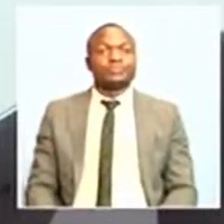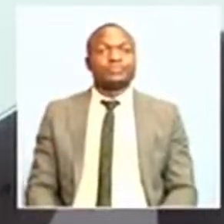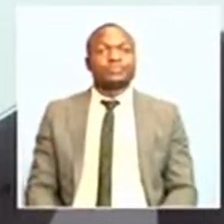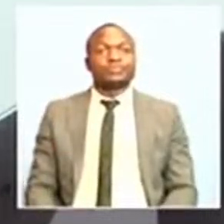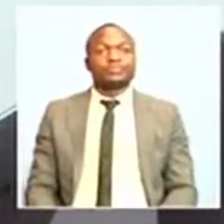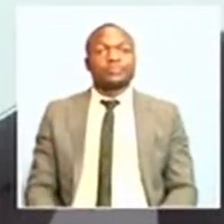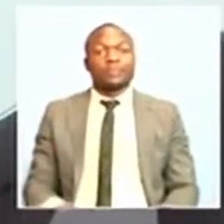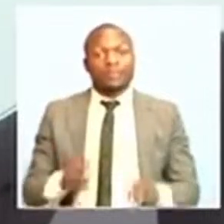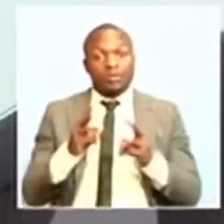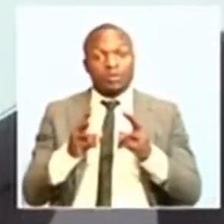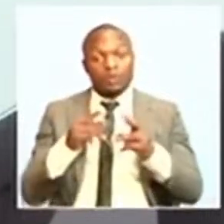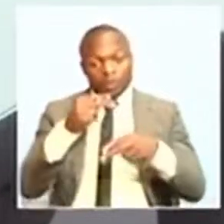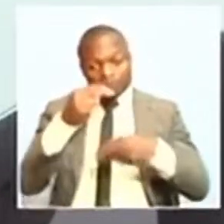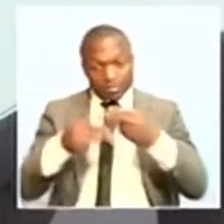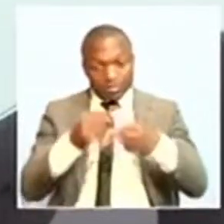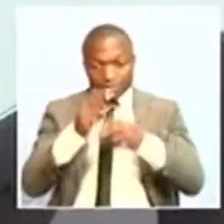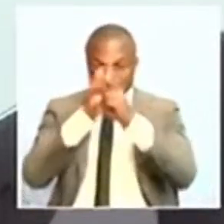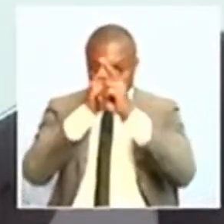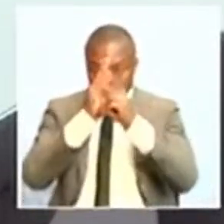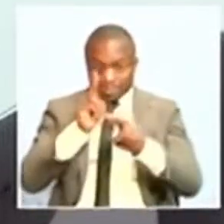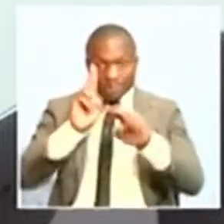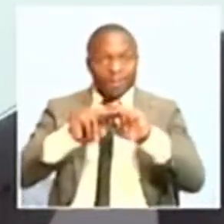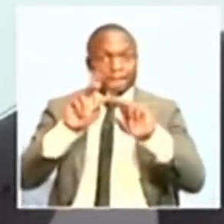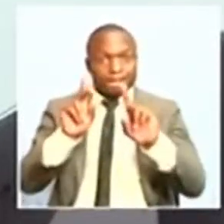By way of definition, Honorable Chair,